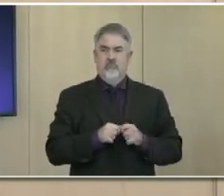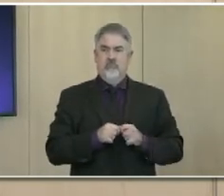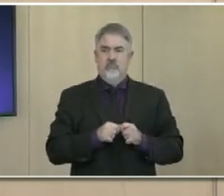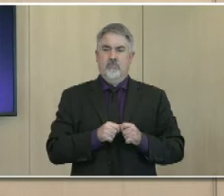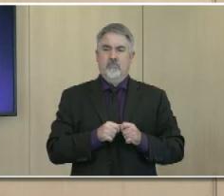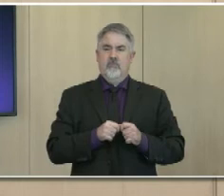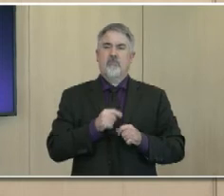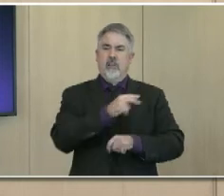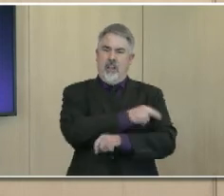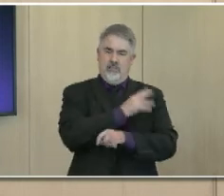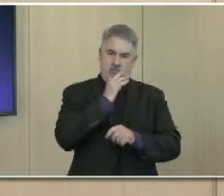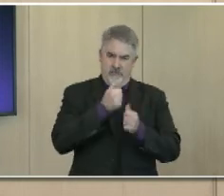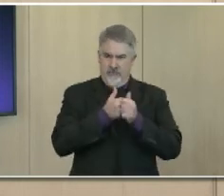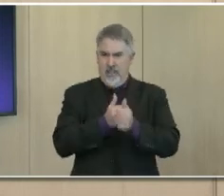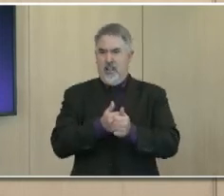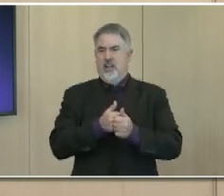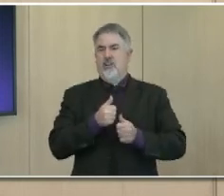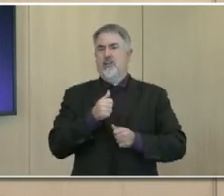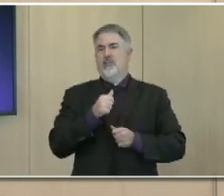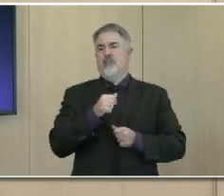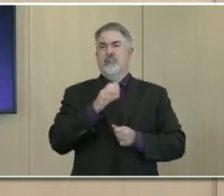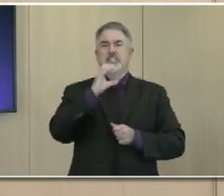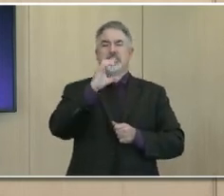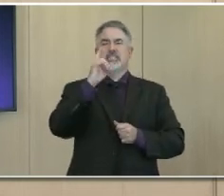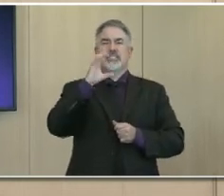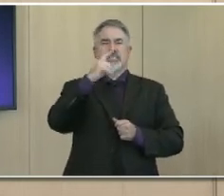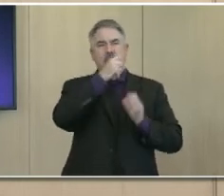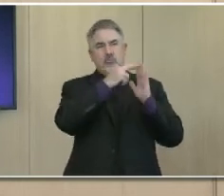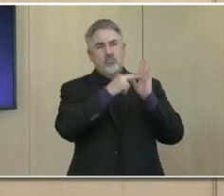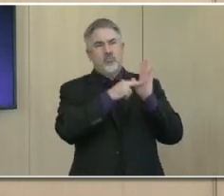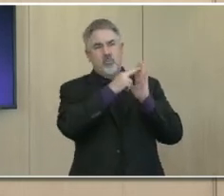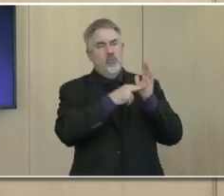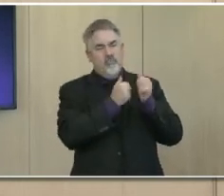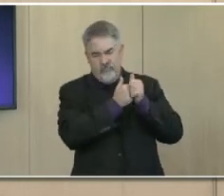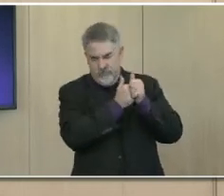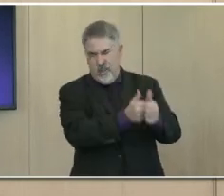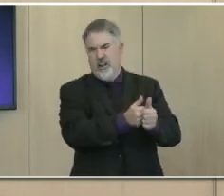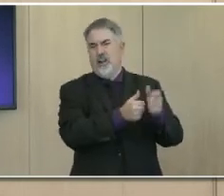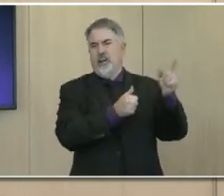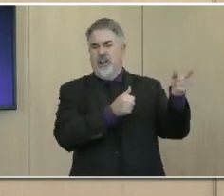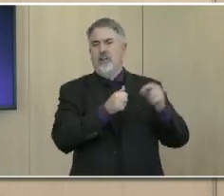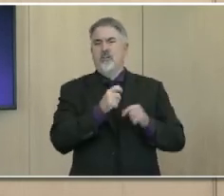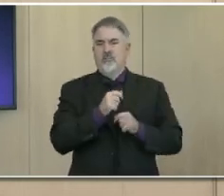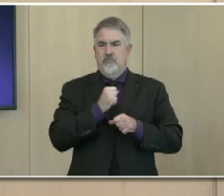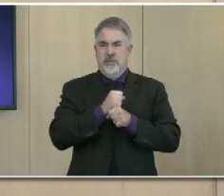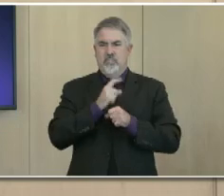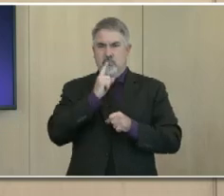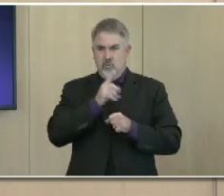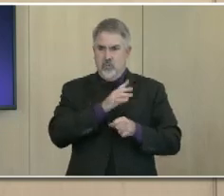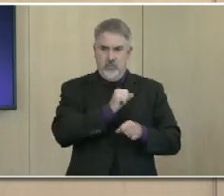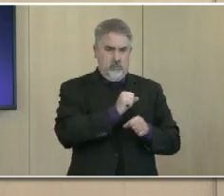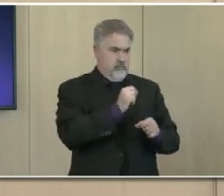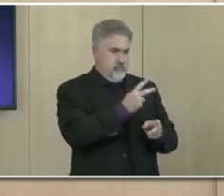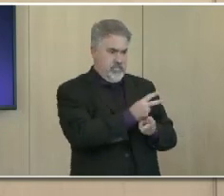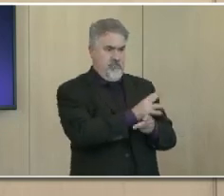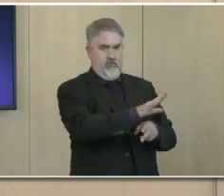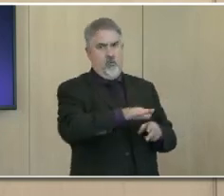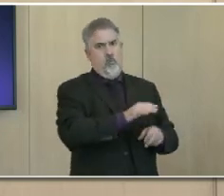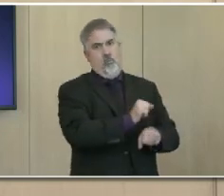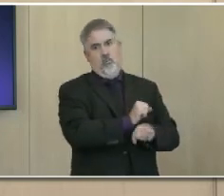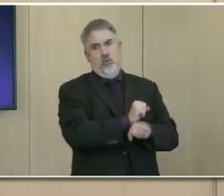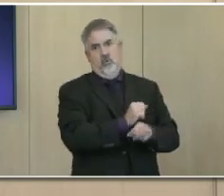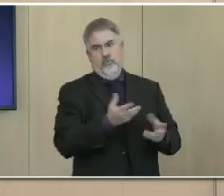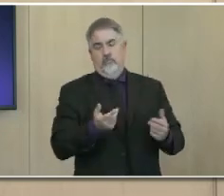CDPH allows them to do in order to provide for their healthcare workers. But we are in contact with the